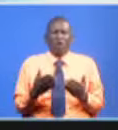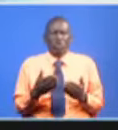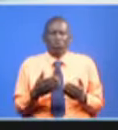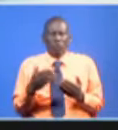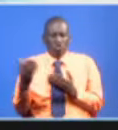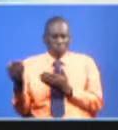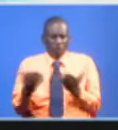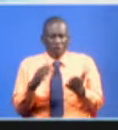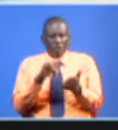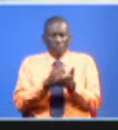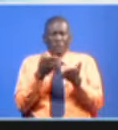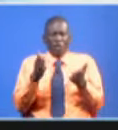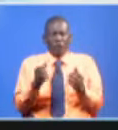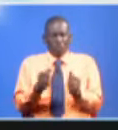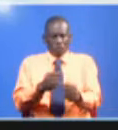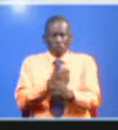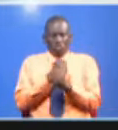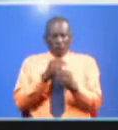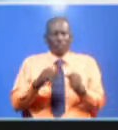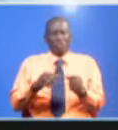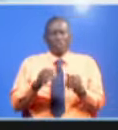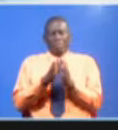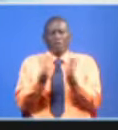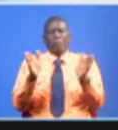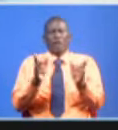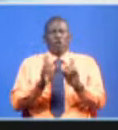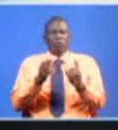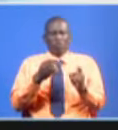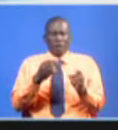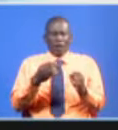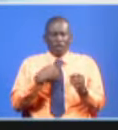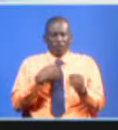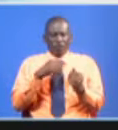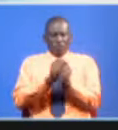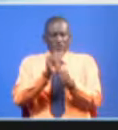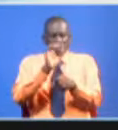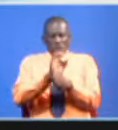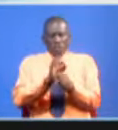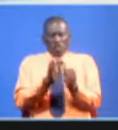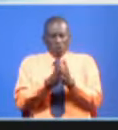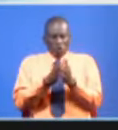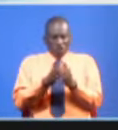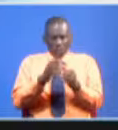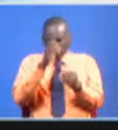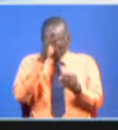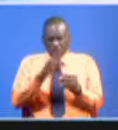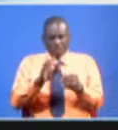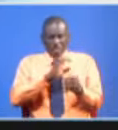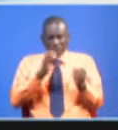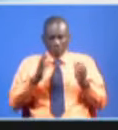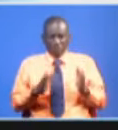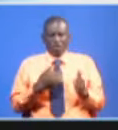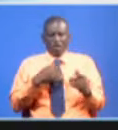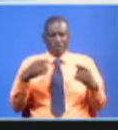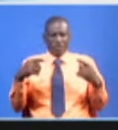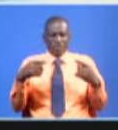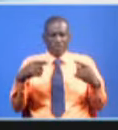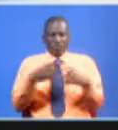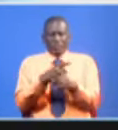of thing, with the confidence the public really then has with what you call the church and the committed Christianity, because there's a difference between these two